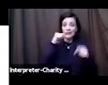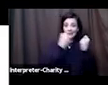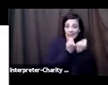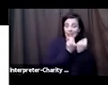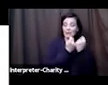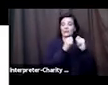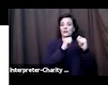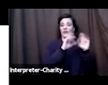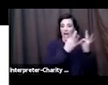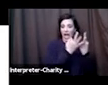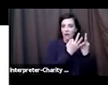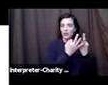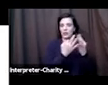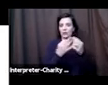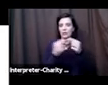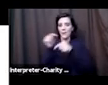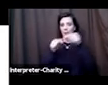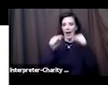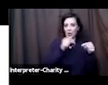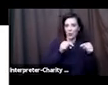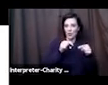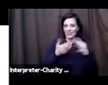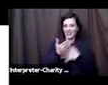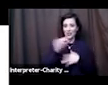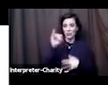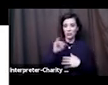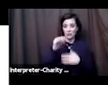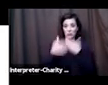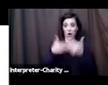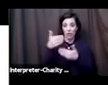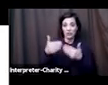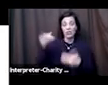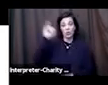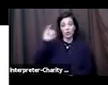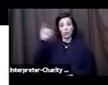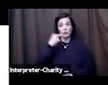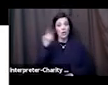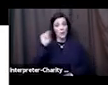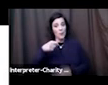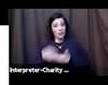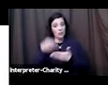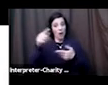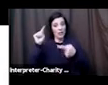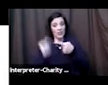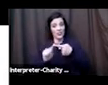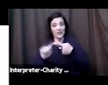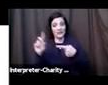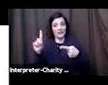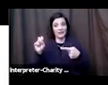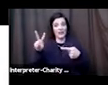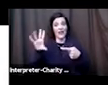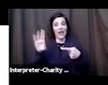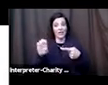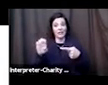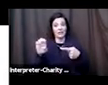the process, that insurance is saying like what device that the child needs to get and kind of dictating